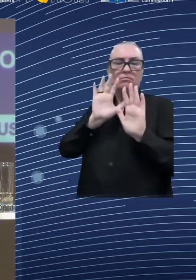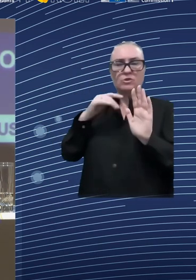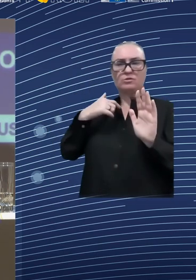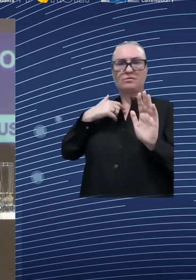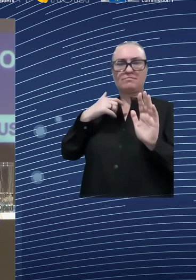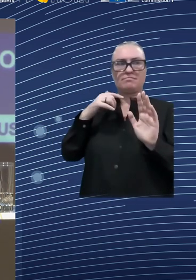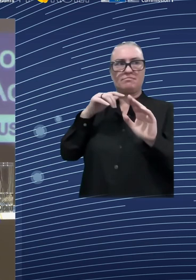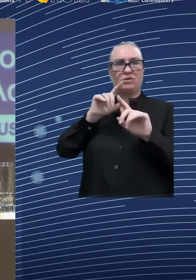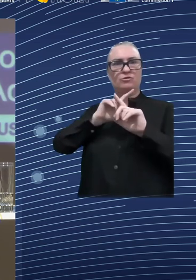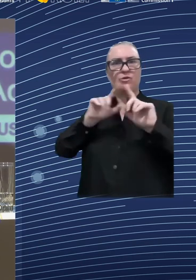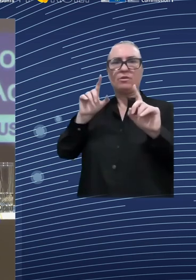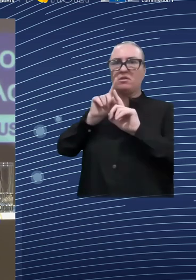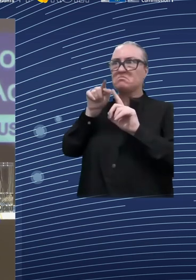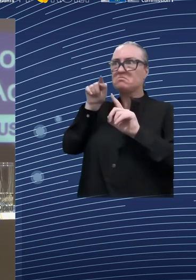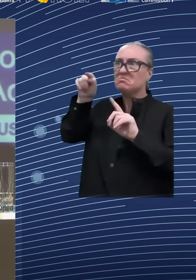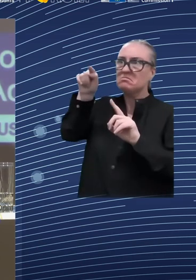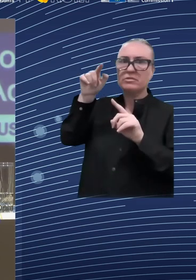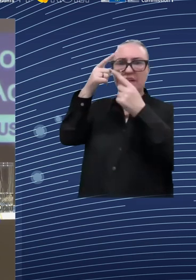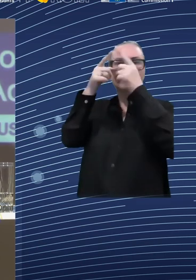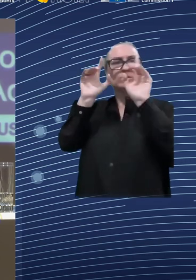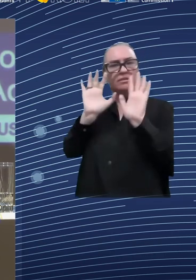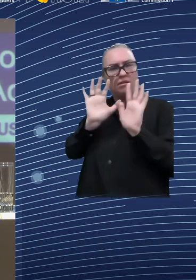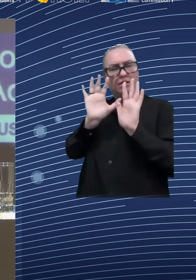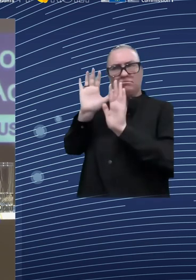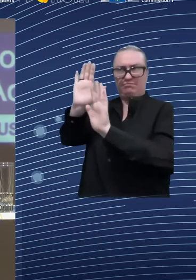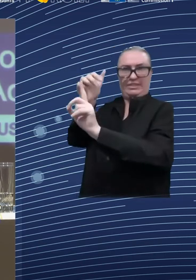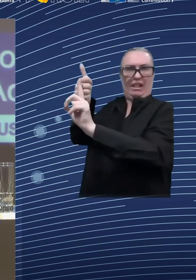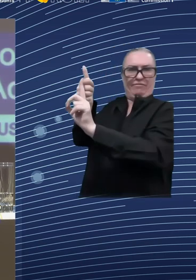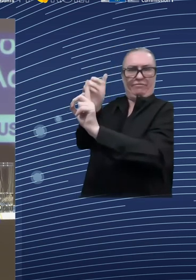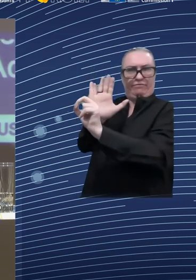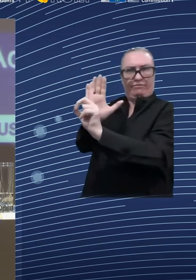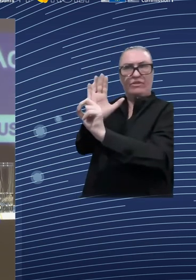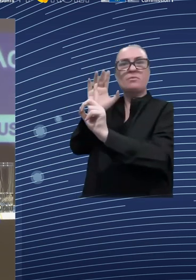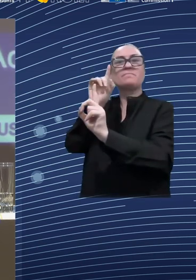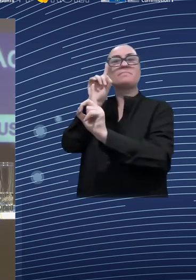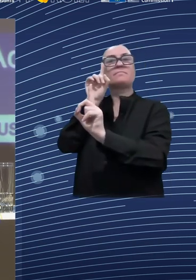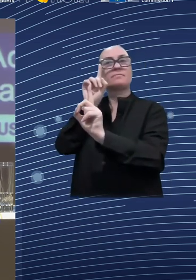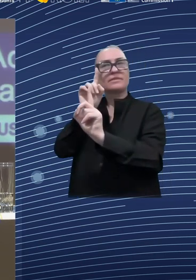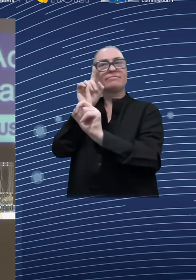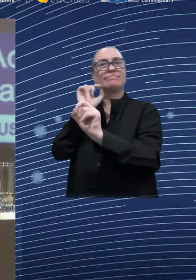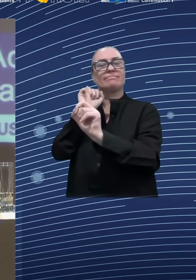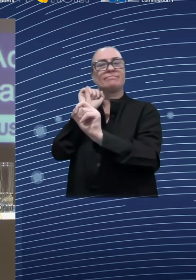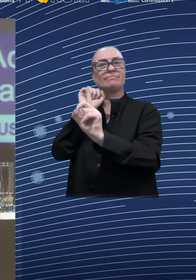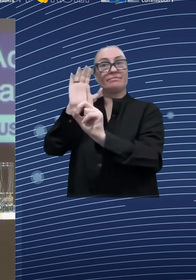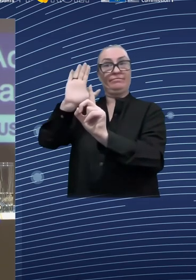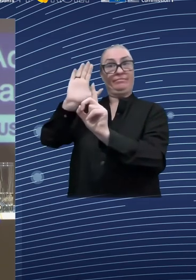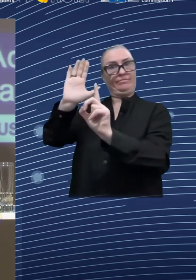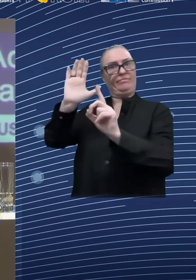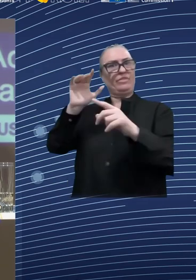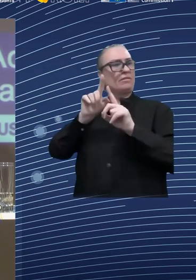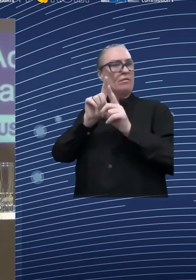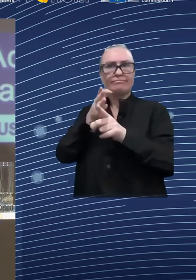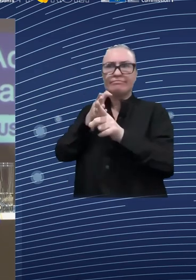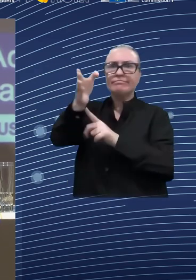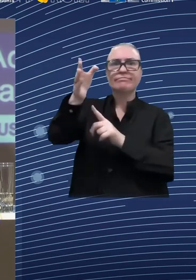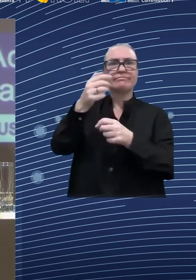2 to 3 years, providing education in short, micro-credentialed blocks to learners, mostly online, and